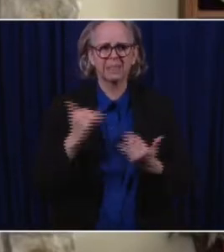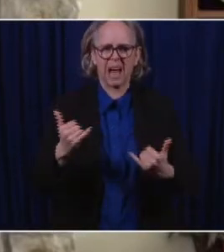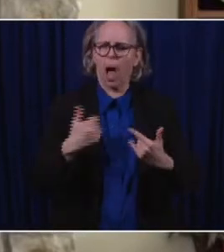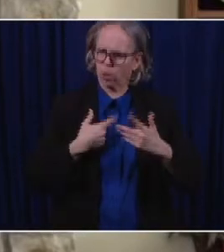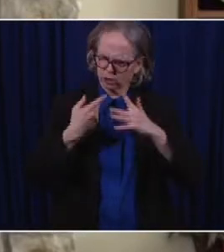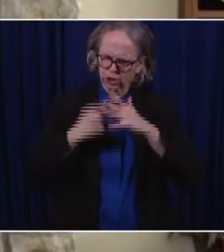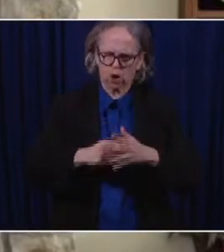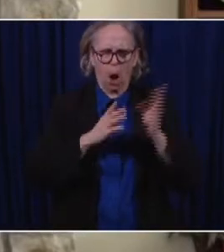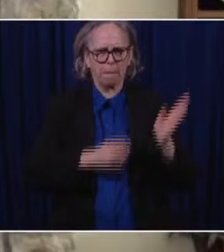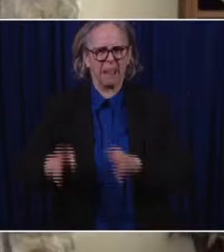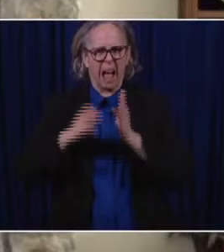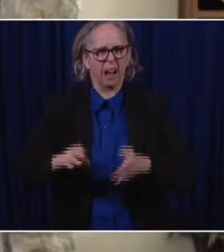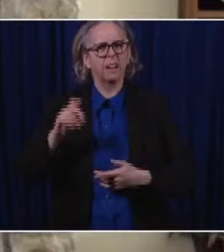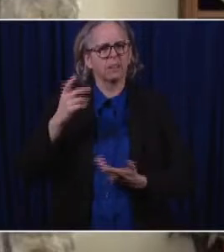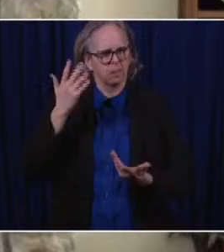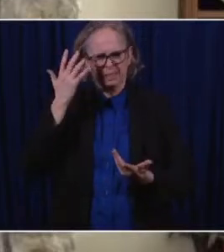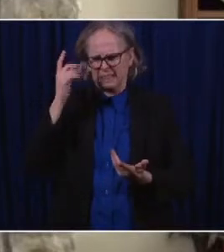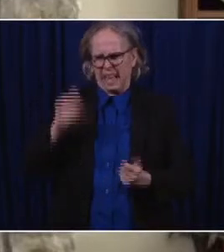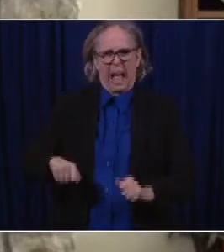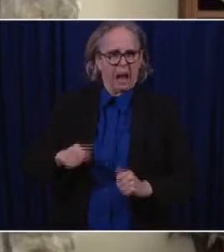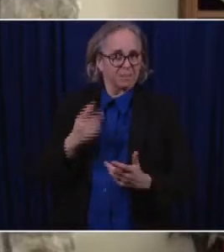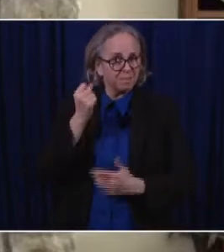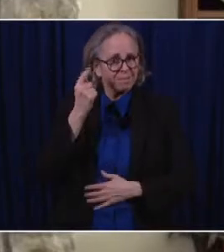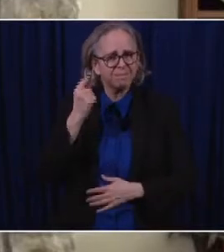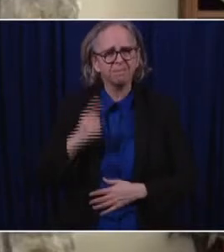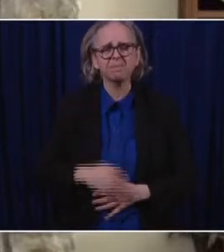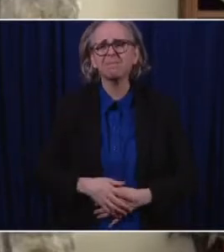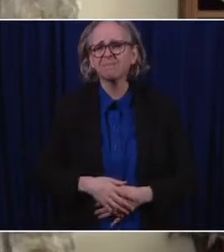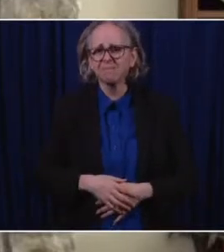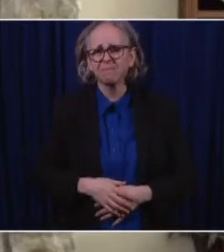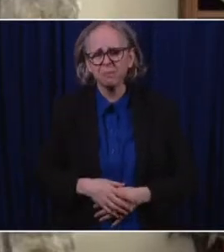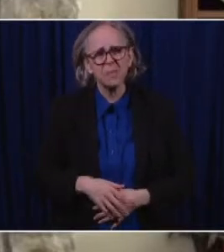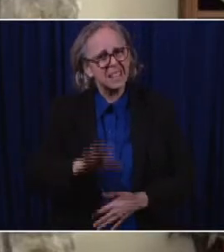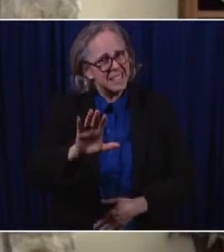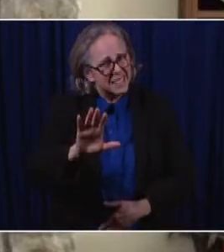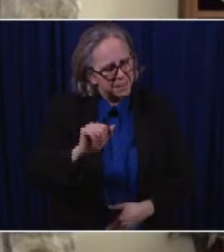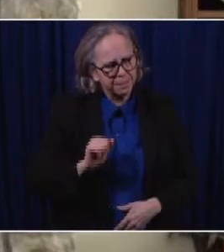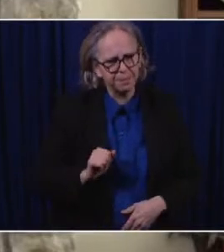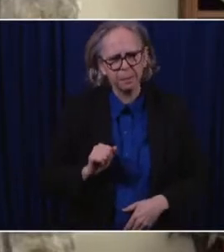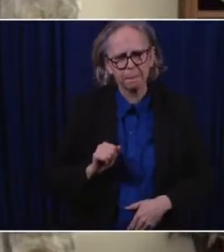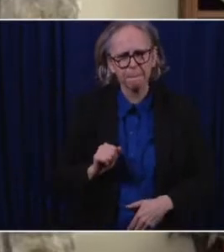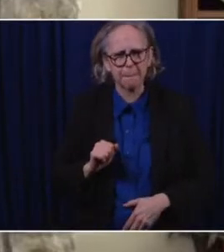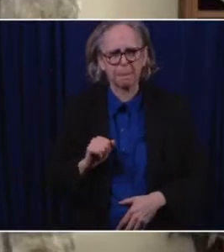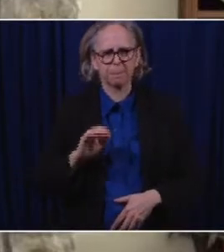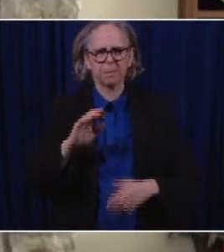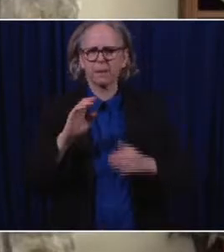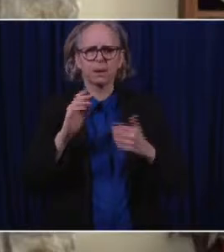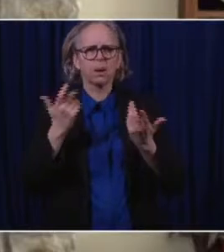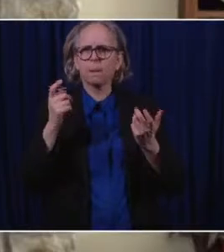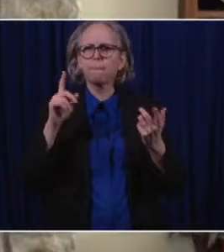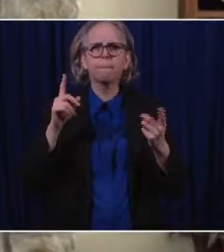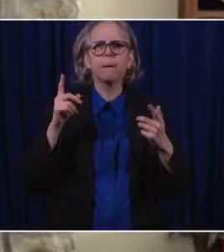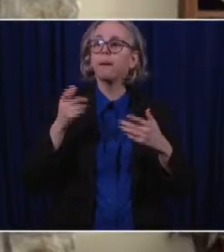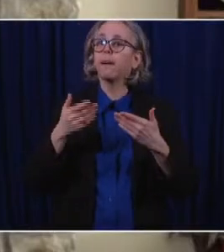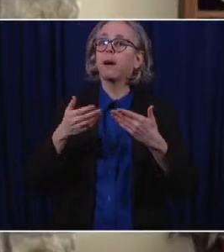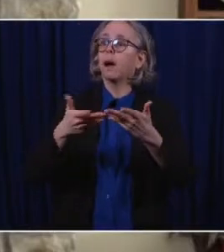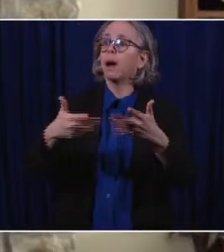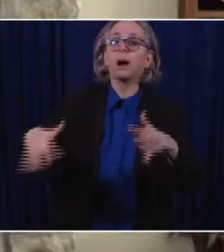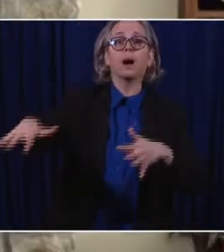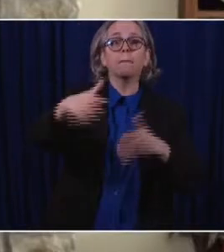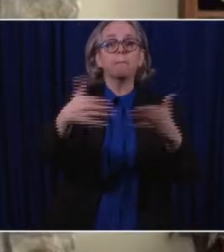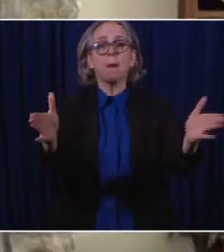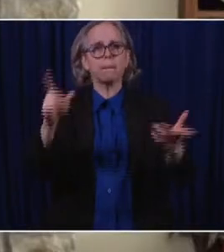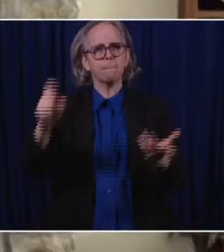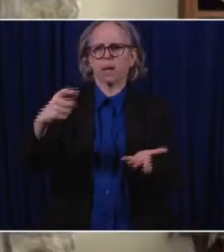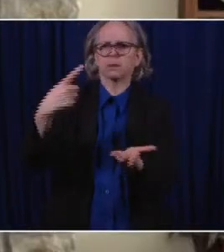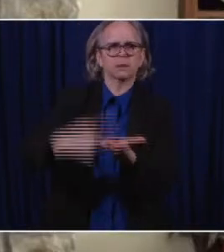out is, this public discussion that I asked for to start today,